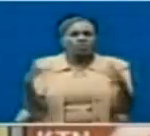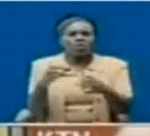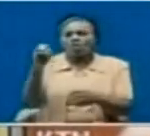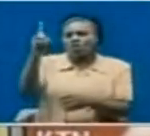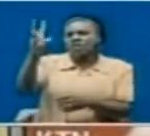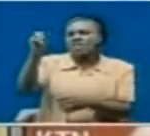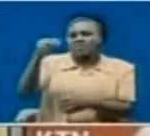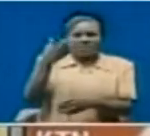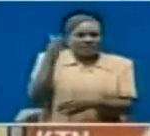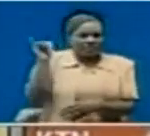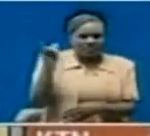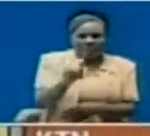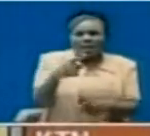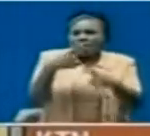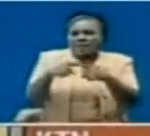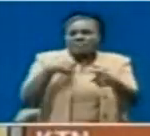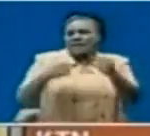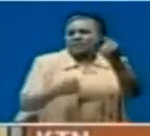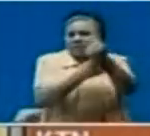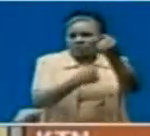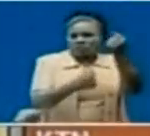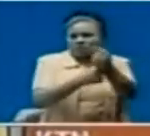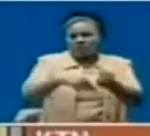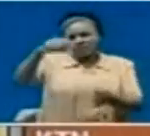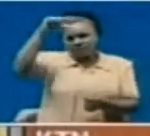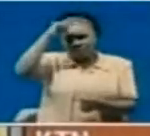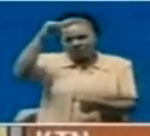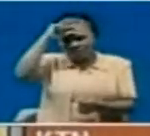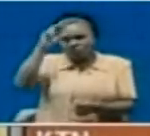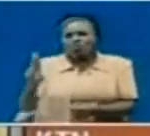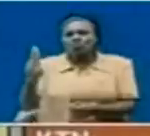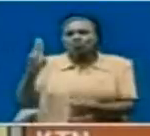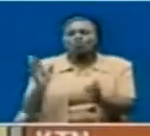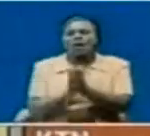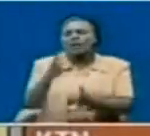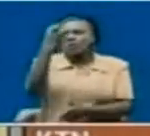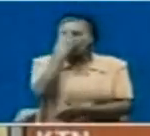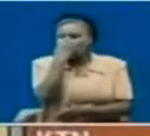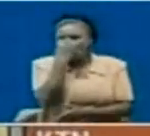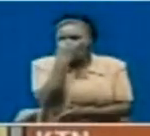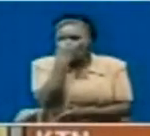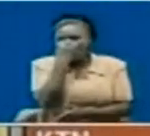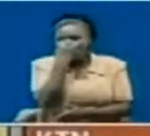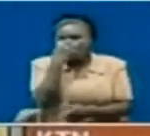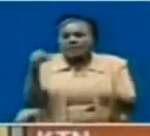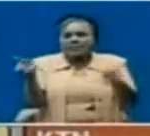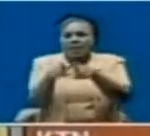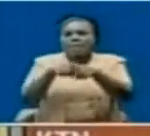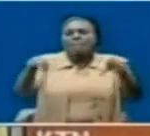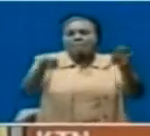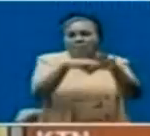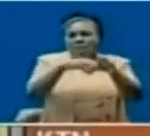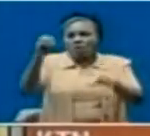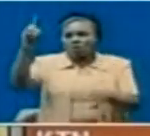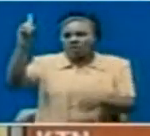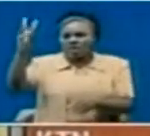to stay, but I support the government of Uhuru and Ruto. As a member of ODM,